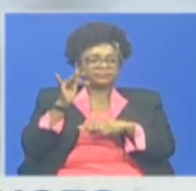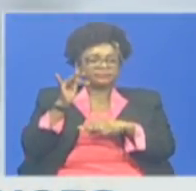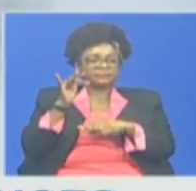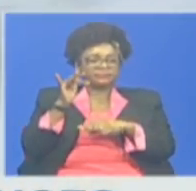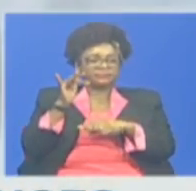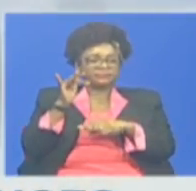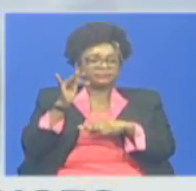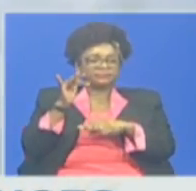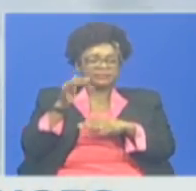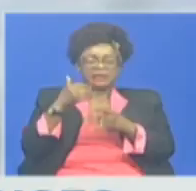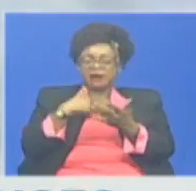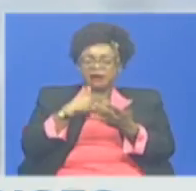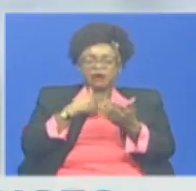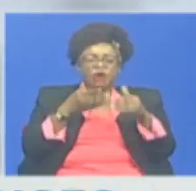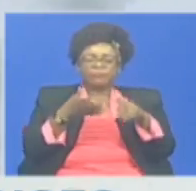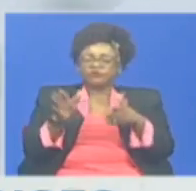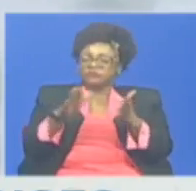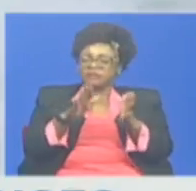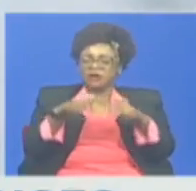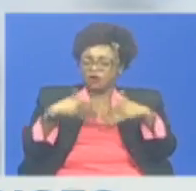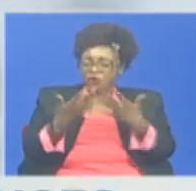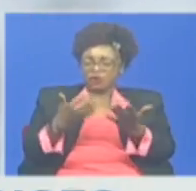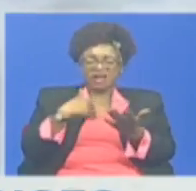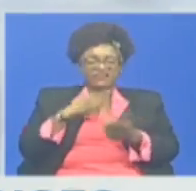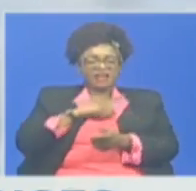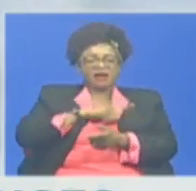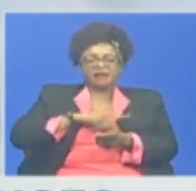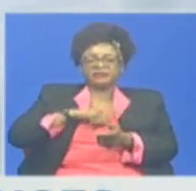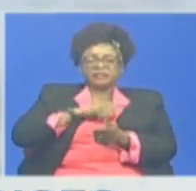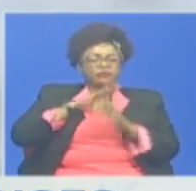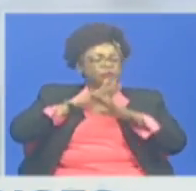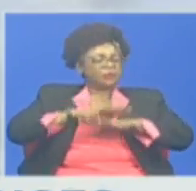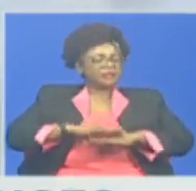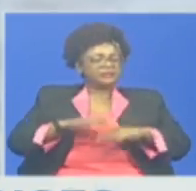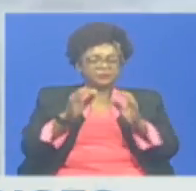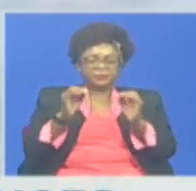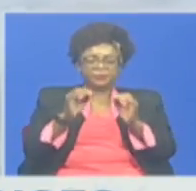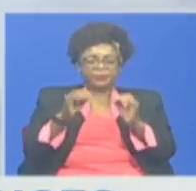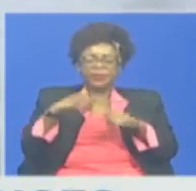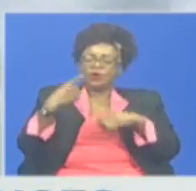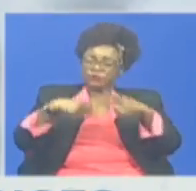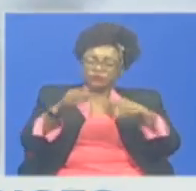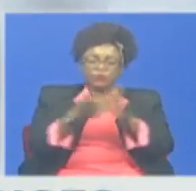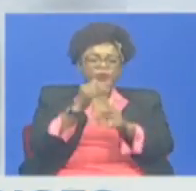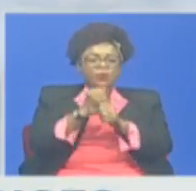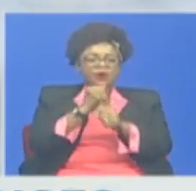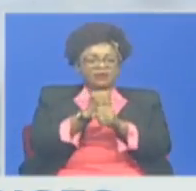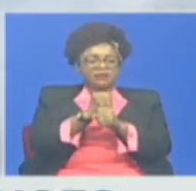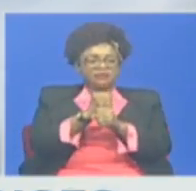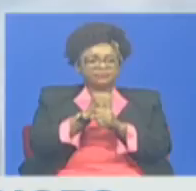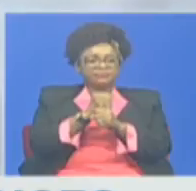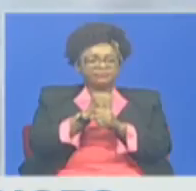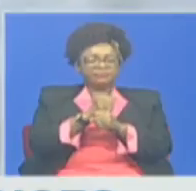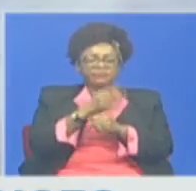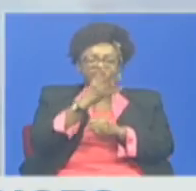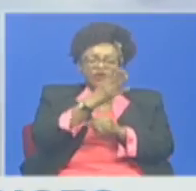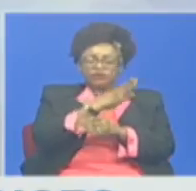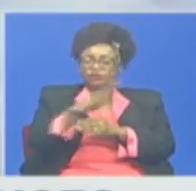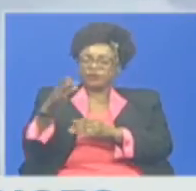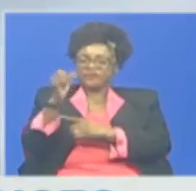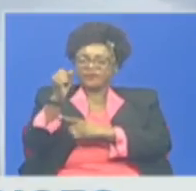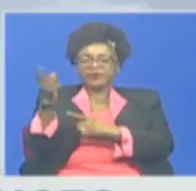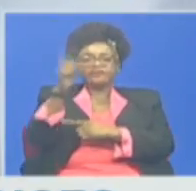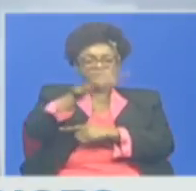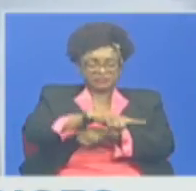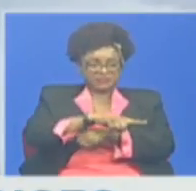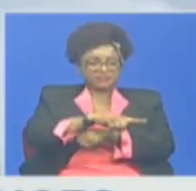did not have the chance, or they don't have the luxury to rest. They probably went about their business. 4 to 5 days, that is a loophole, if you